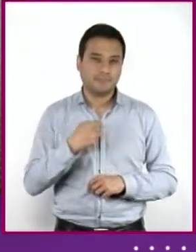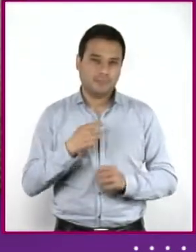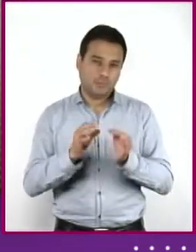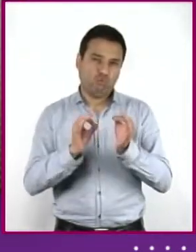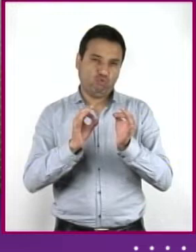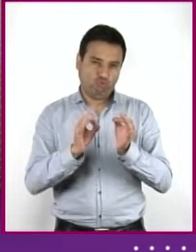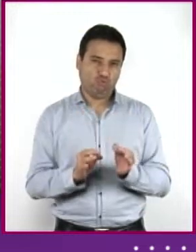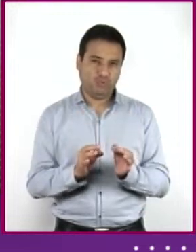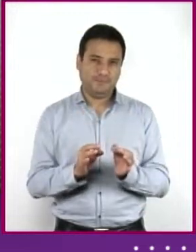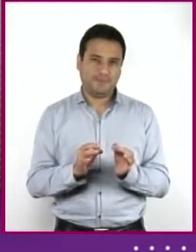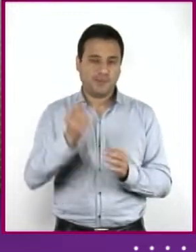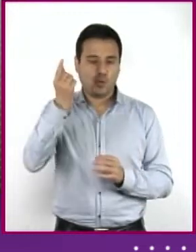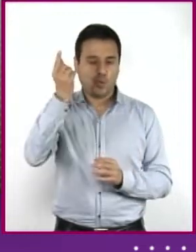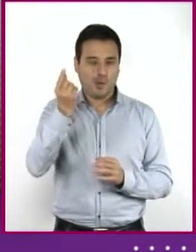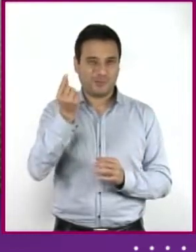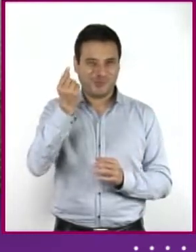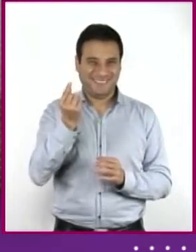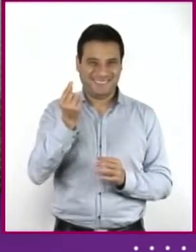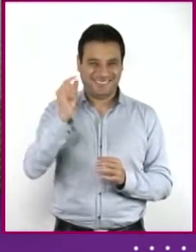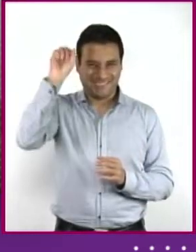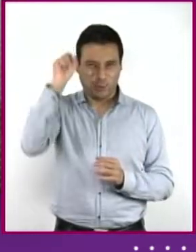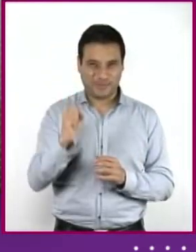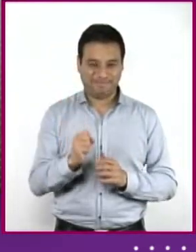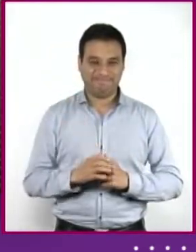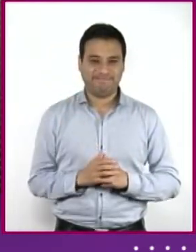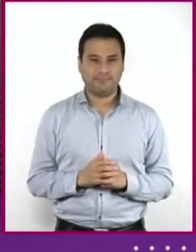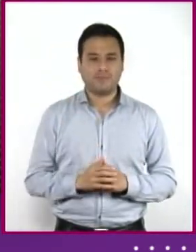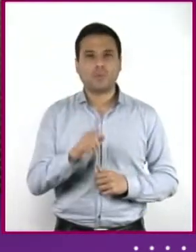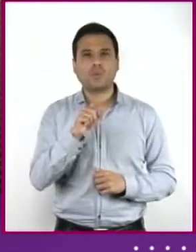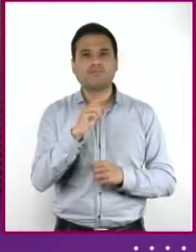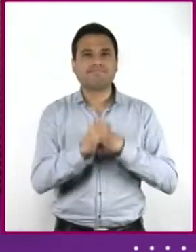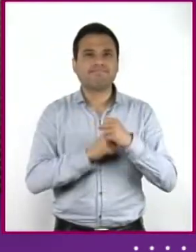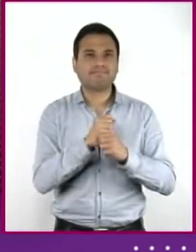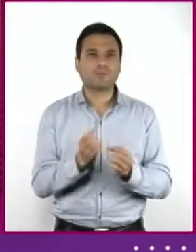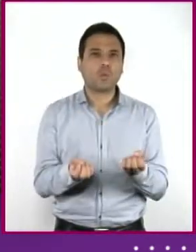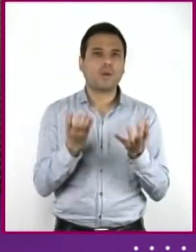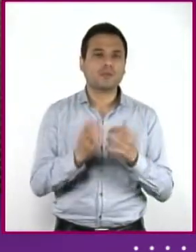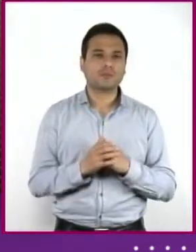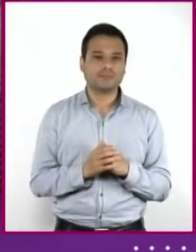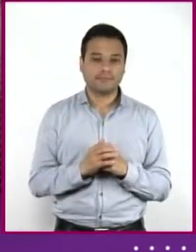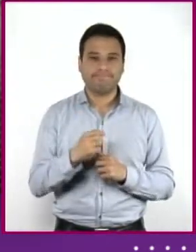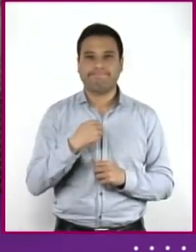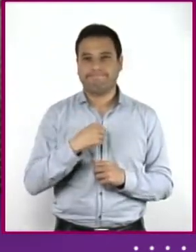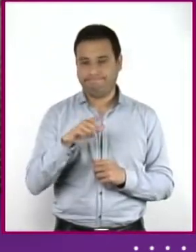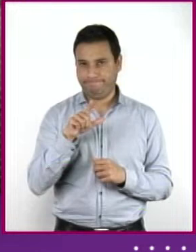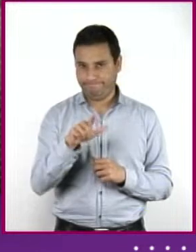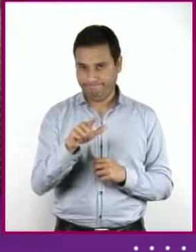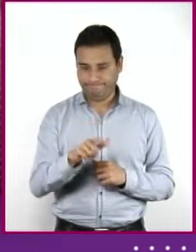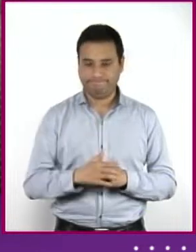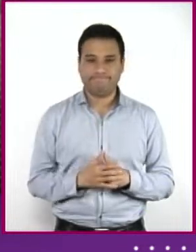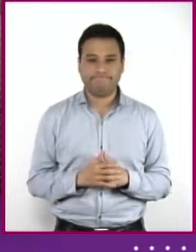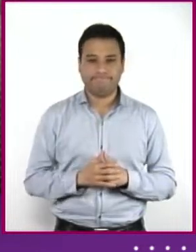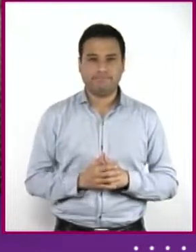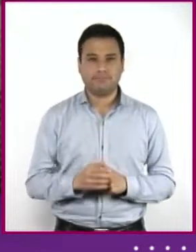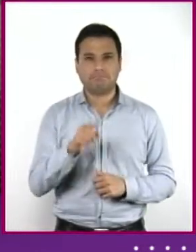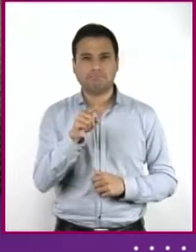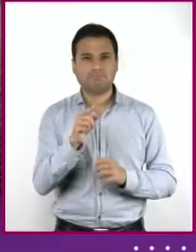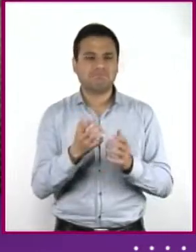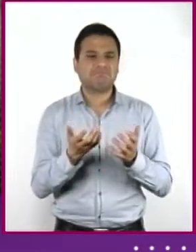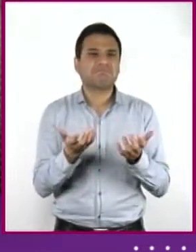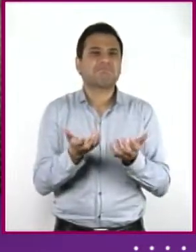from Guamuchil, Sinaloa. How old are you? I'm 17 years old. What do you